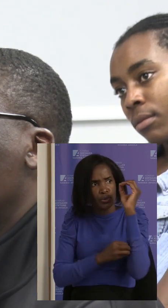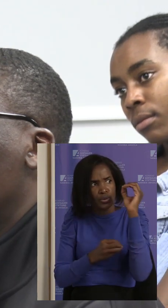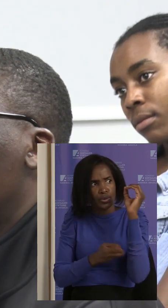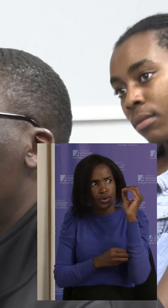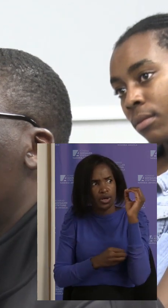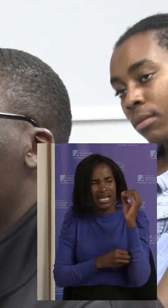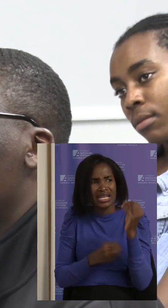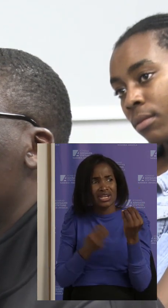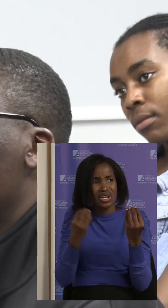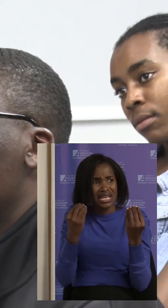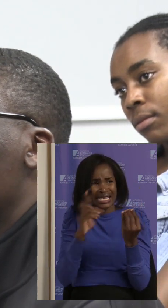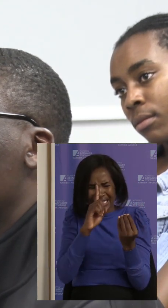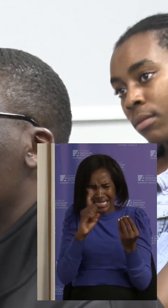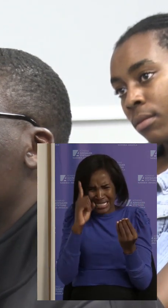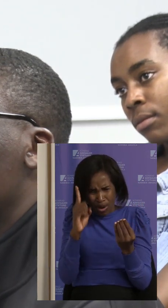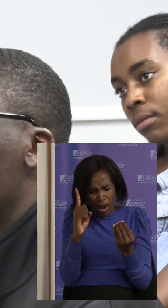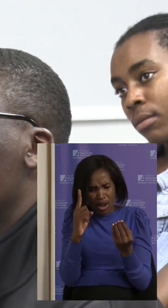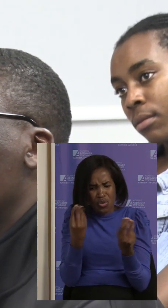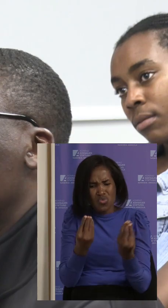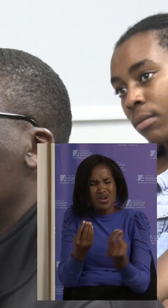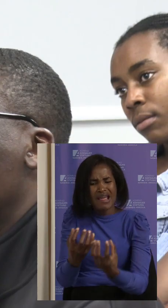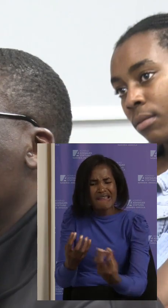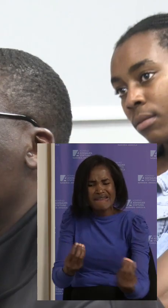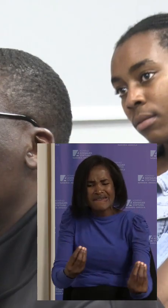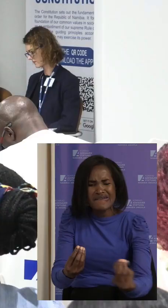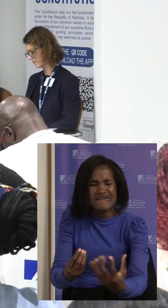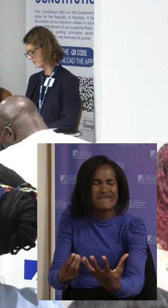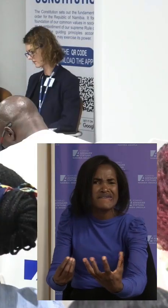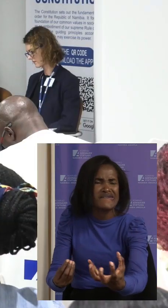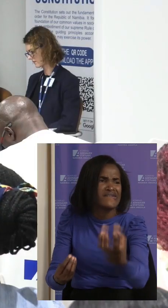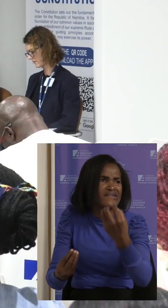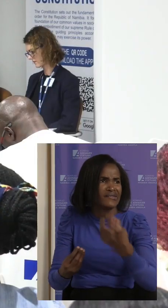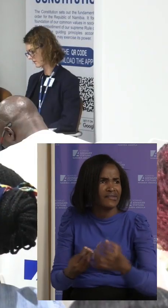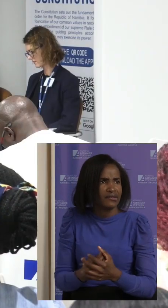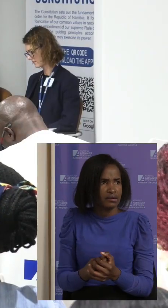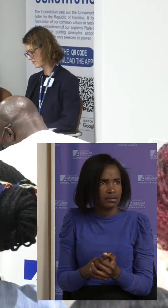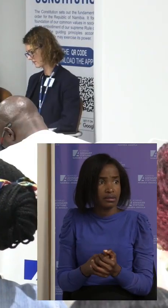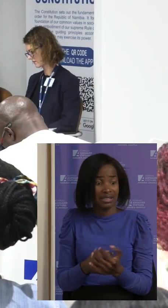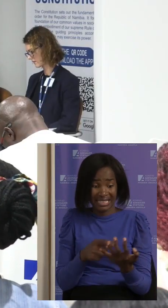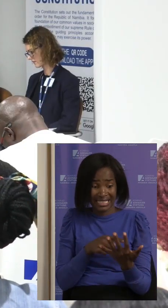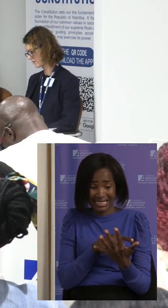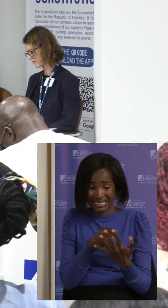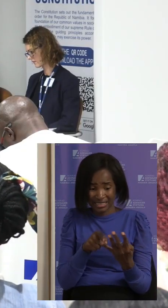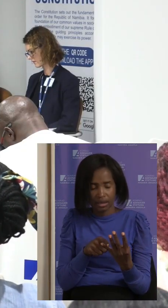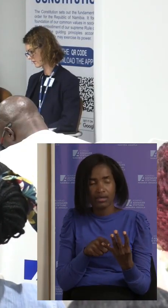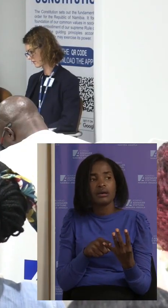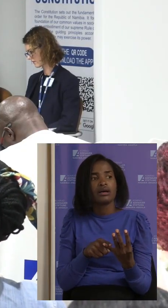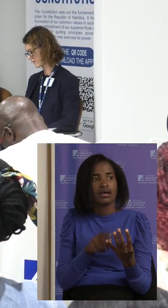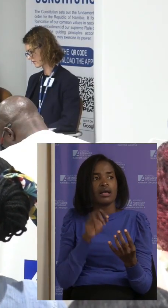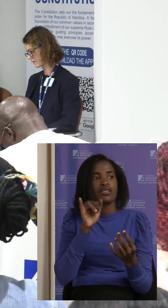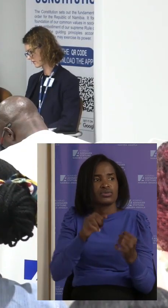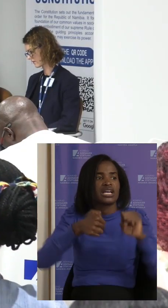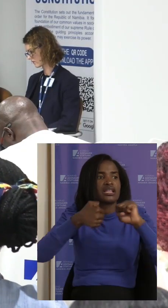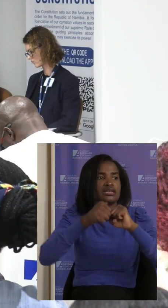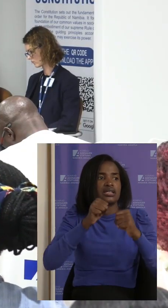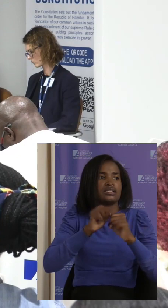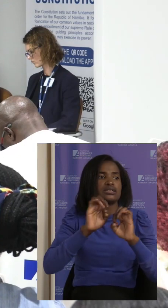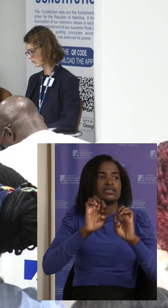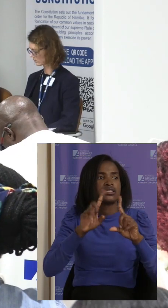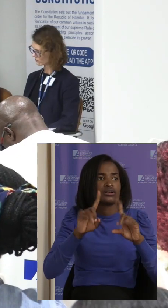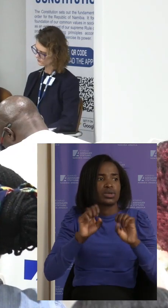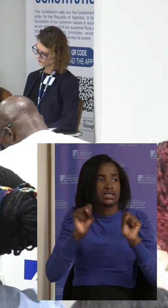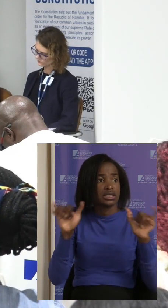in schools. I think those ones are really at the center of our challenges. And